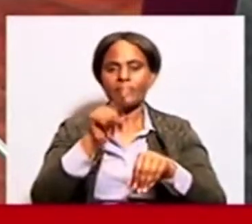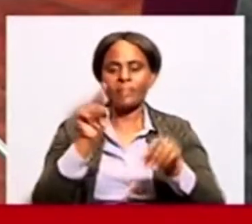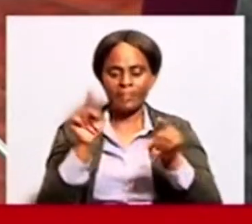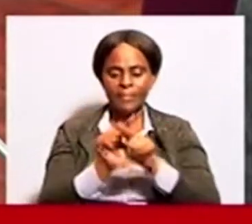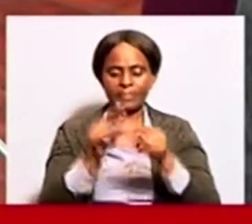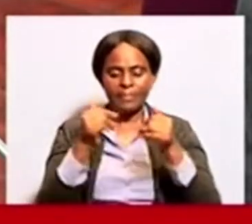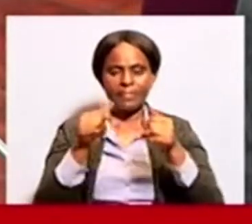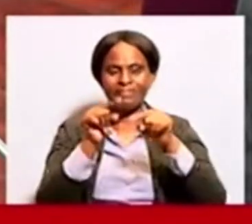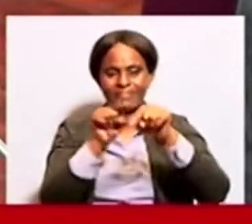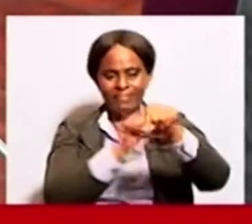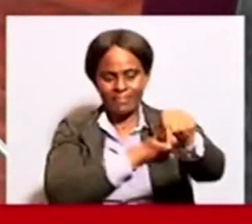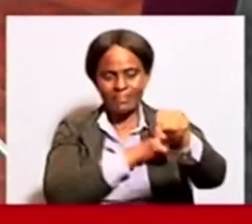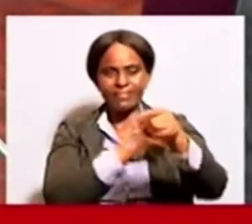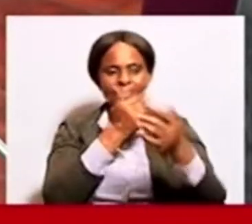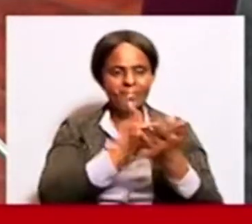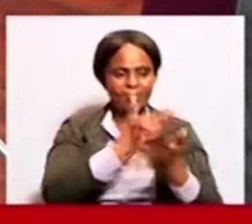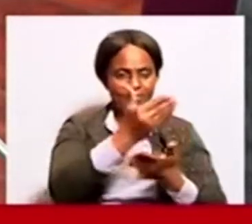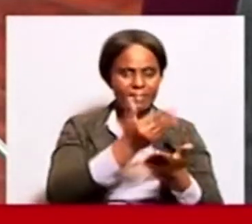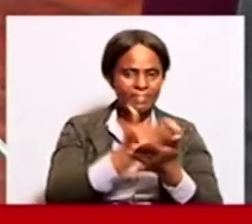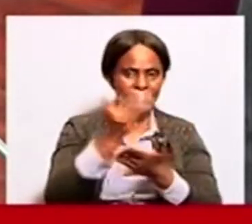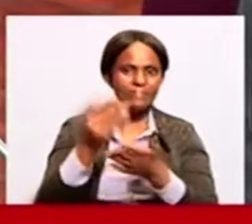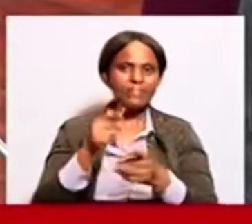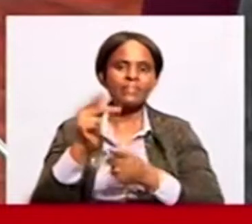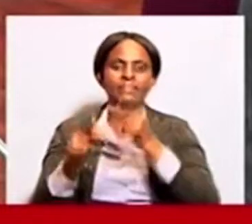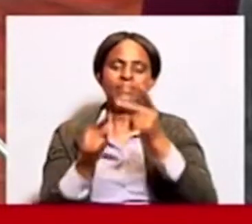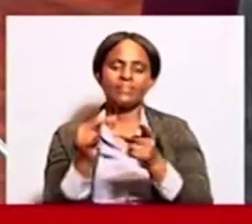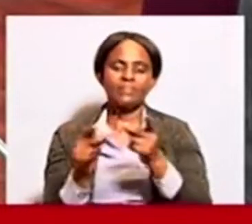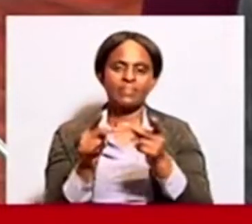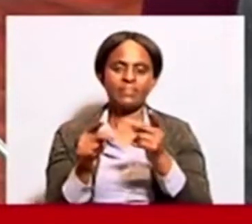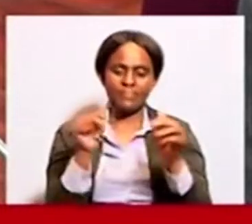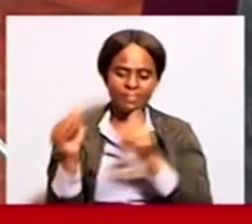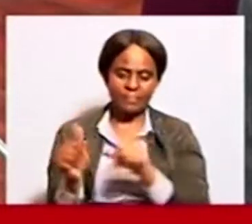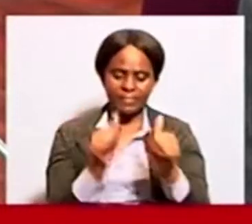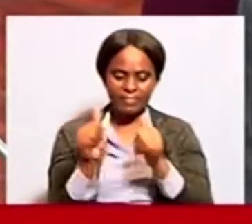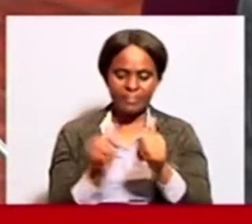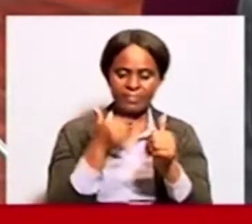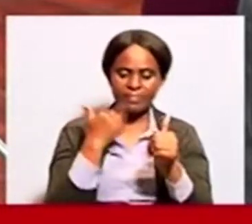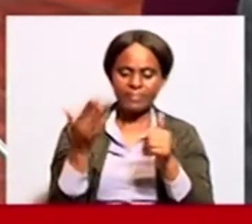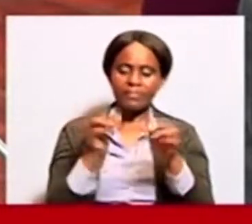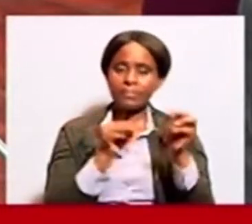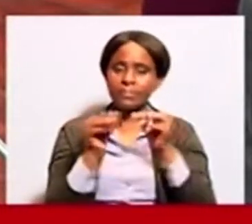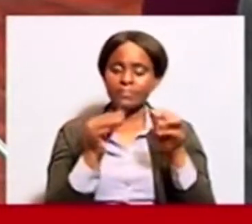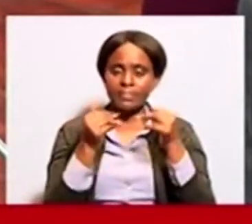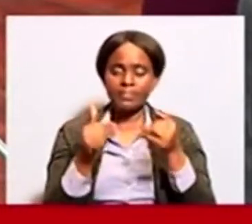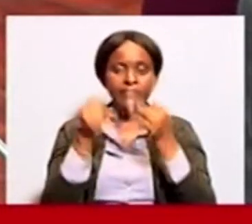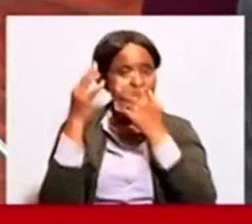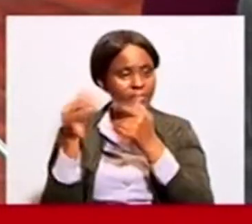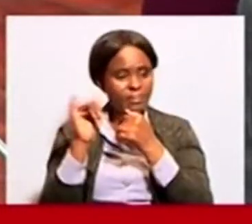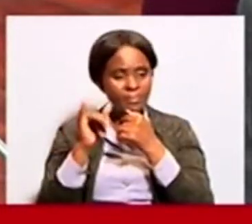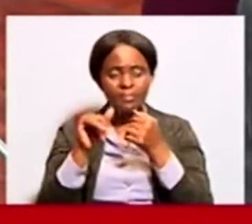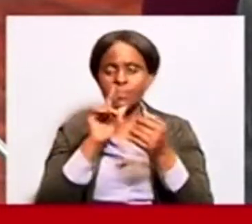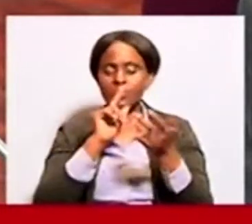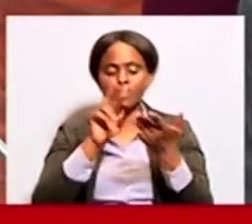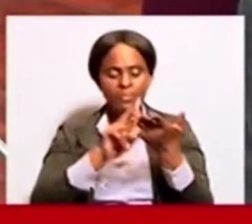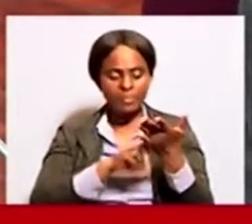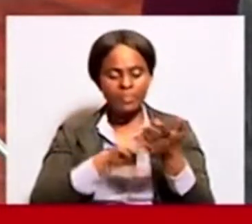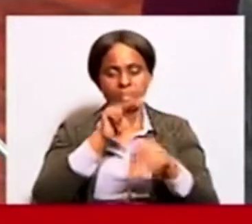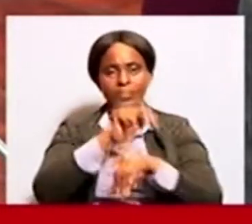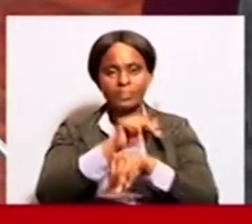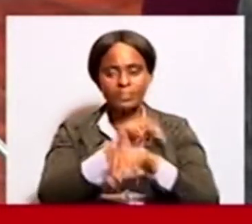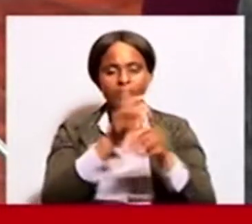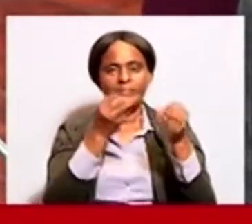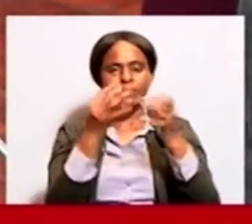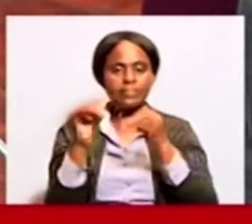and lengthy procurement processes. Action taken. Management wishes to report that most of the projects have